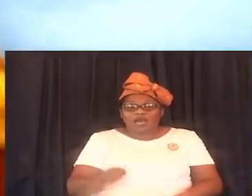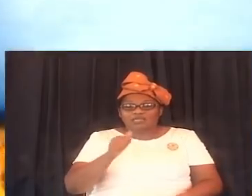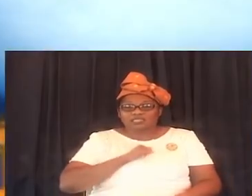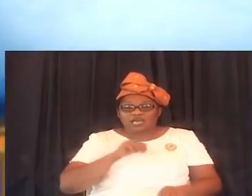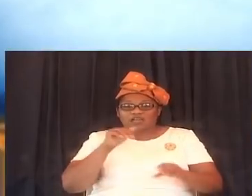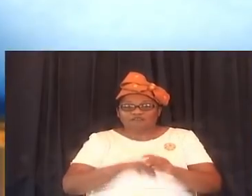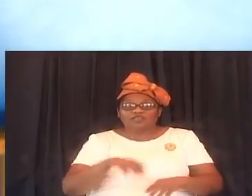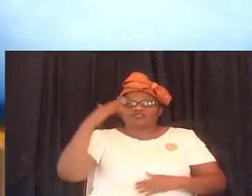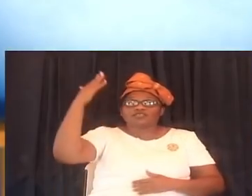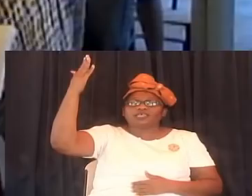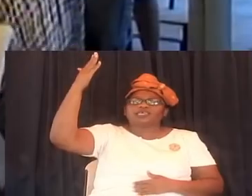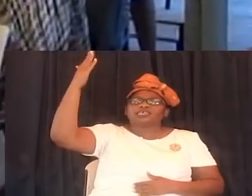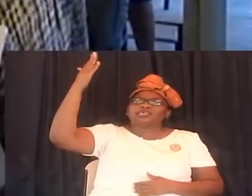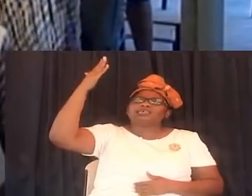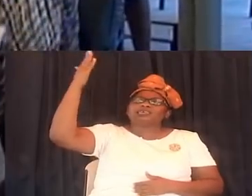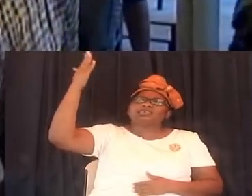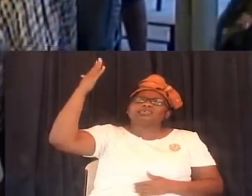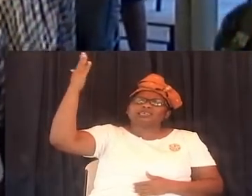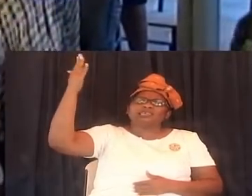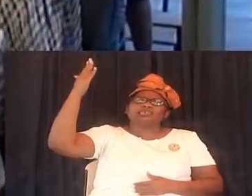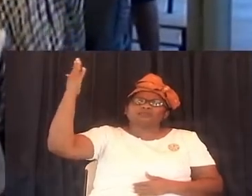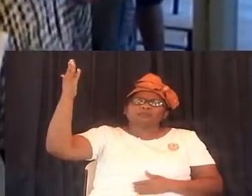have myself in me.